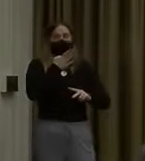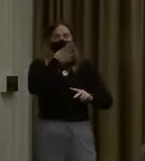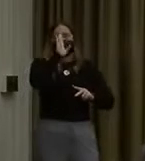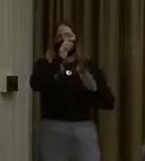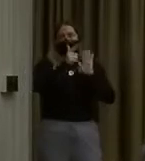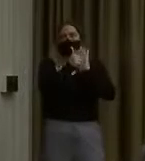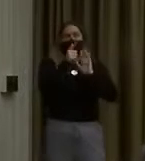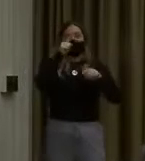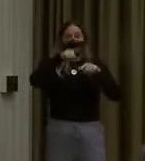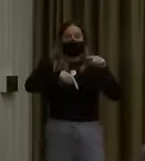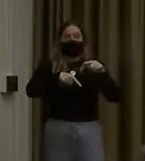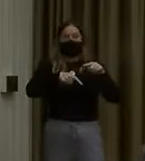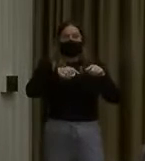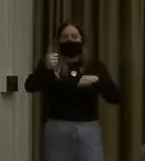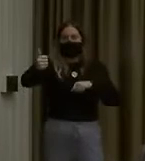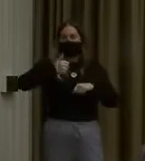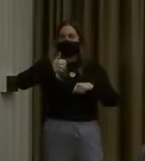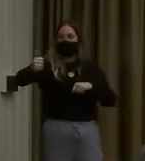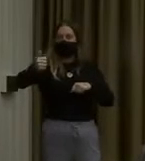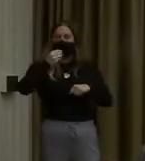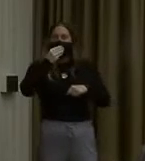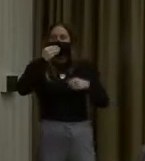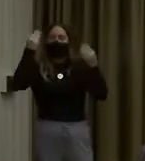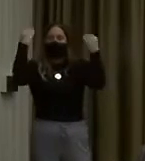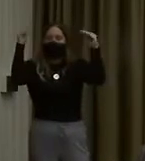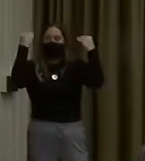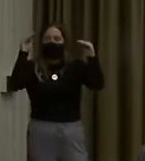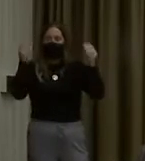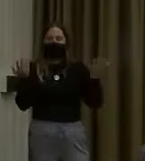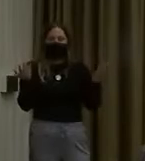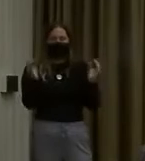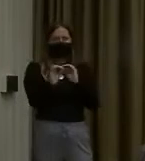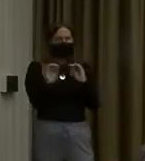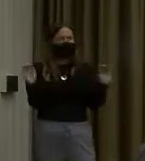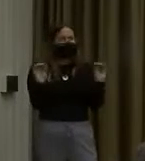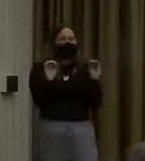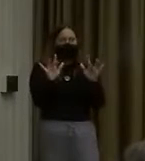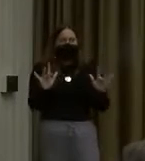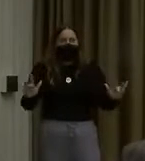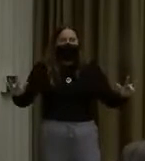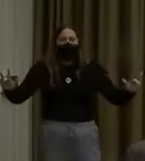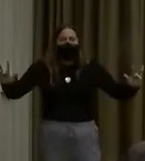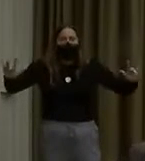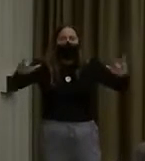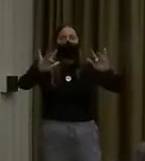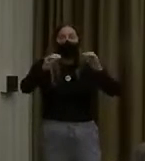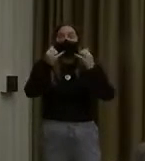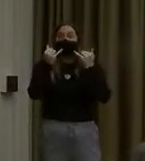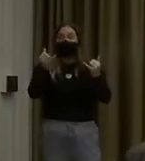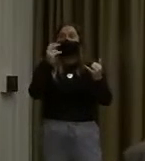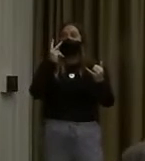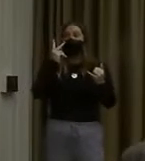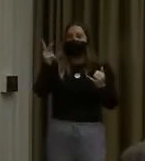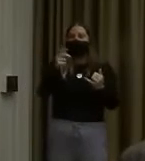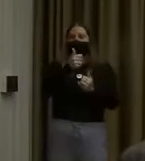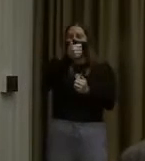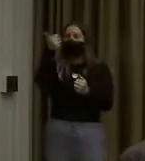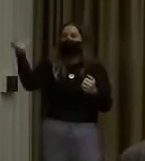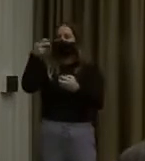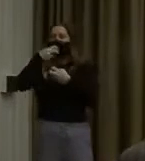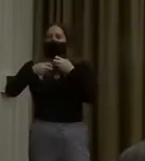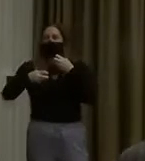even get to a grocery store. Nobody was operating in those areas, right? So we see these deserts. And now we see another phenomenon